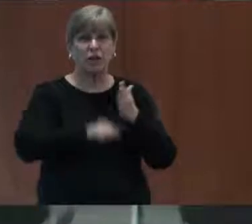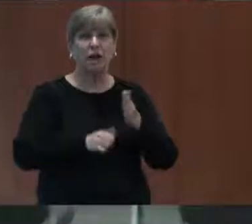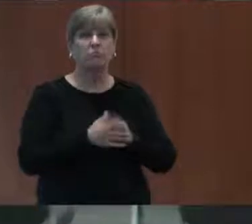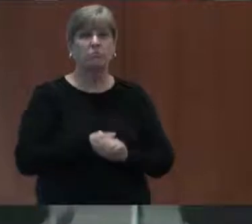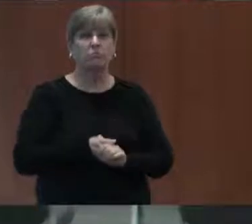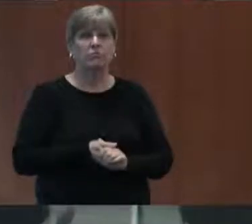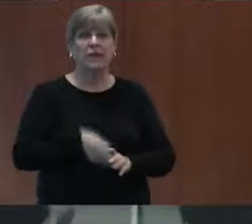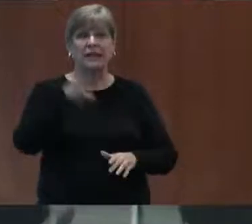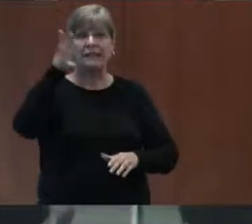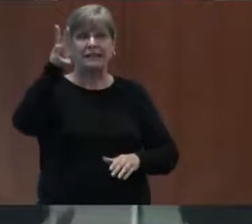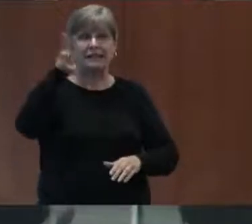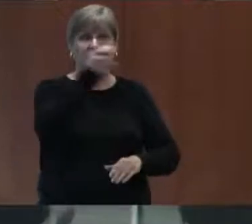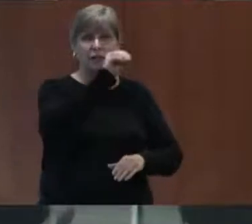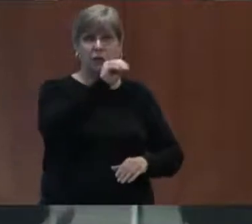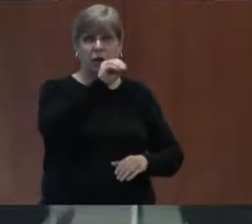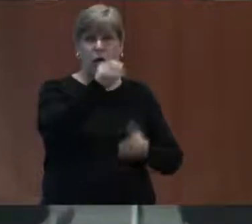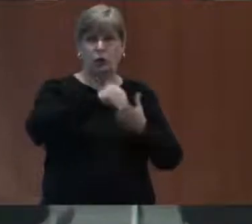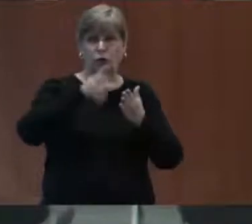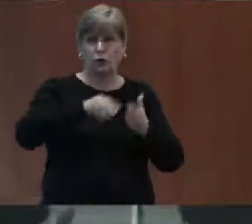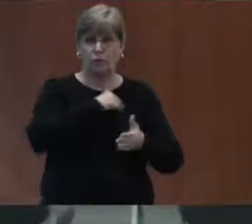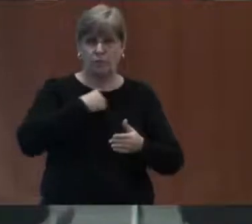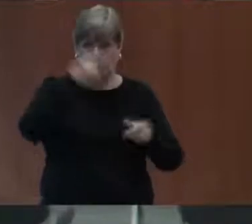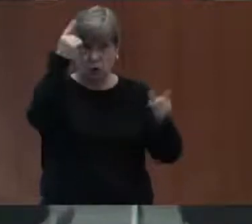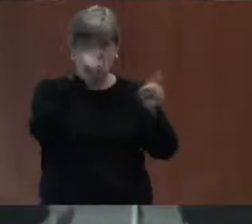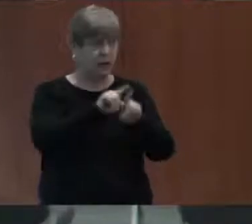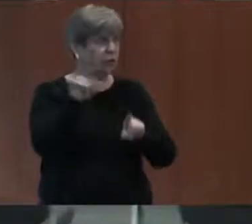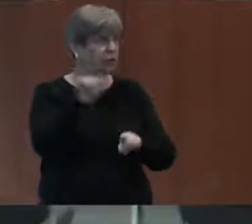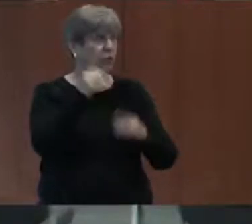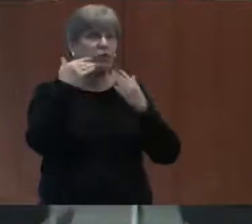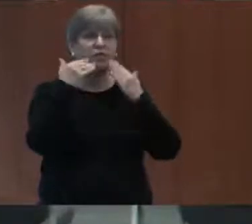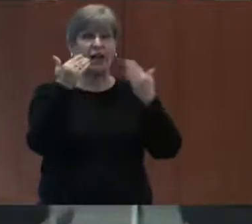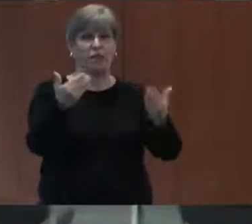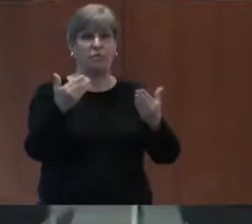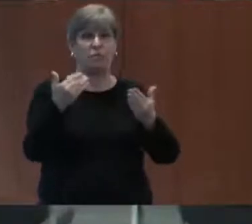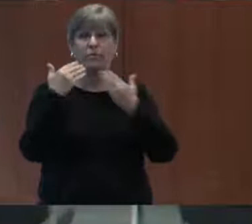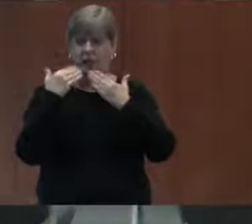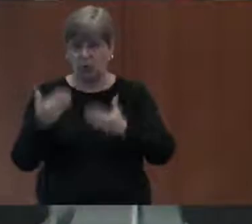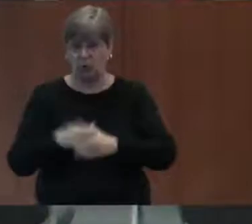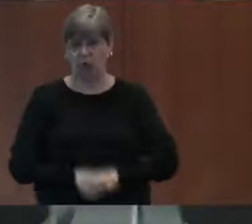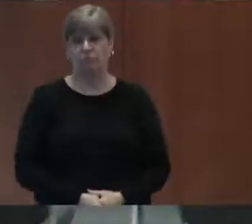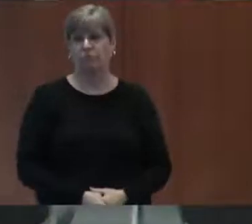Okay, 6-0, and the student member concurs. Thank you. Thank you.